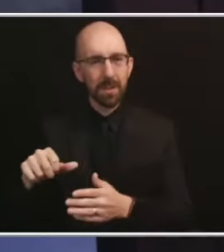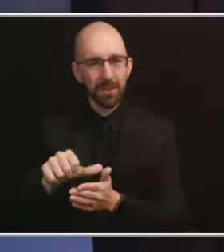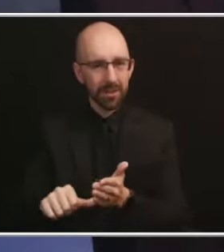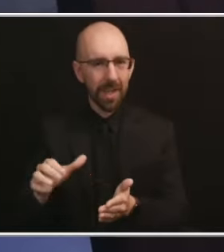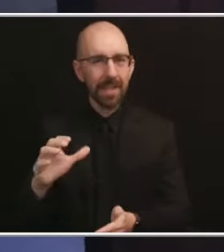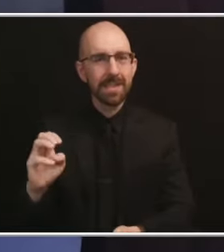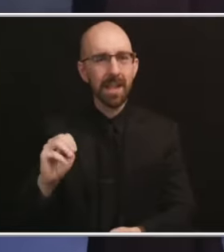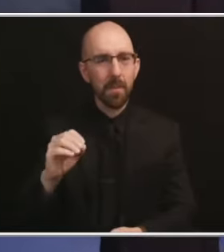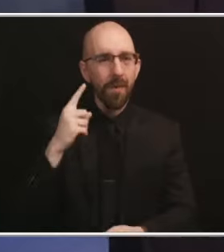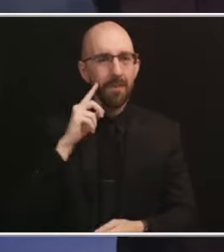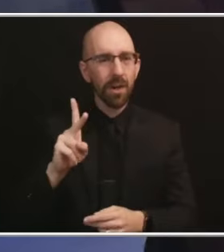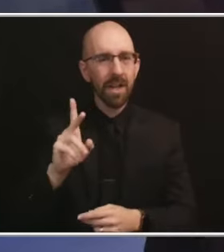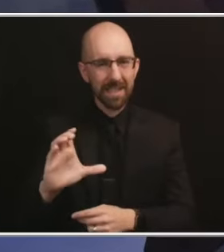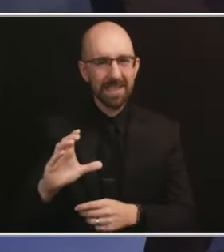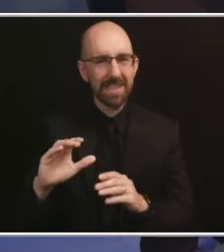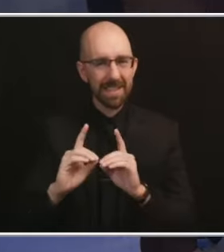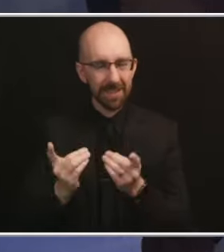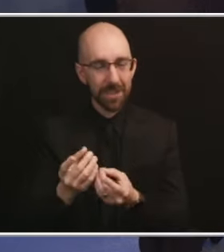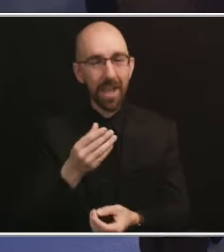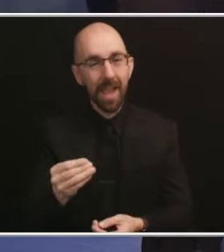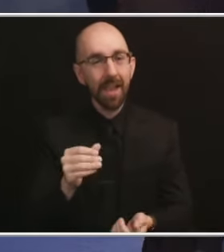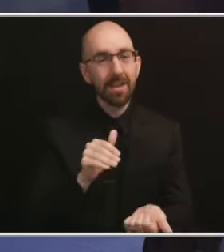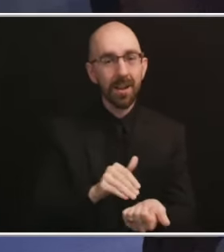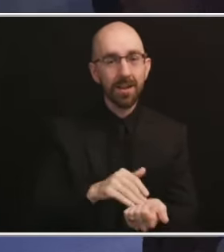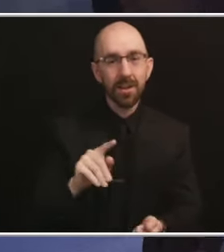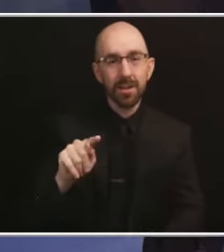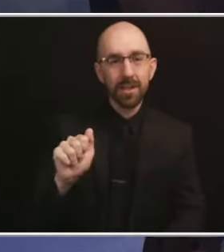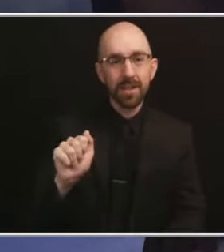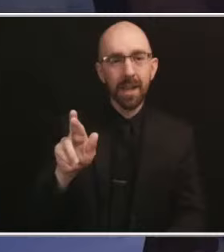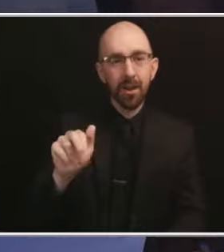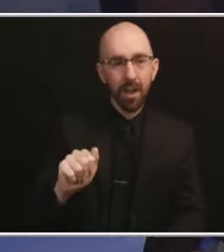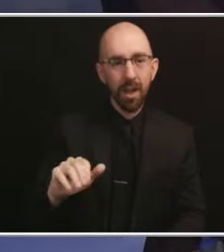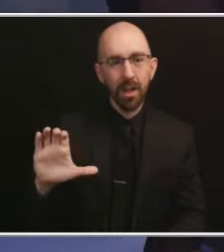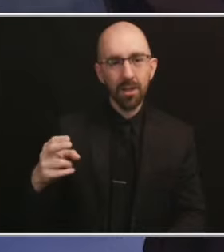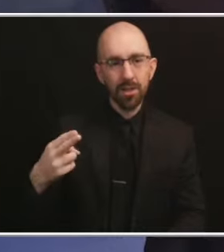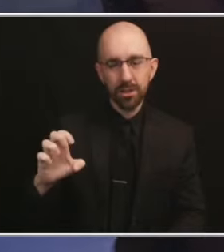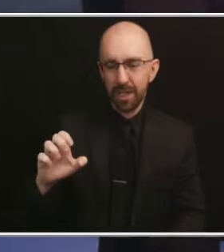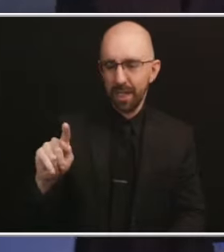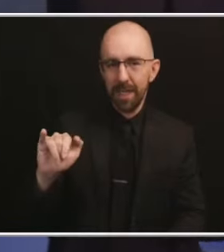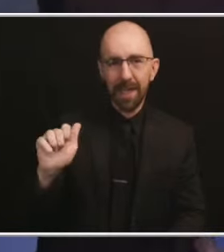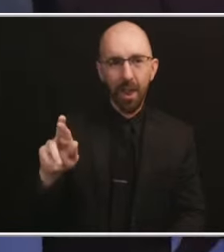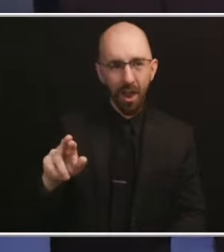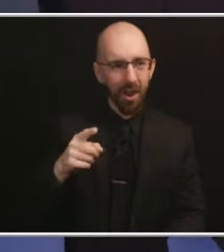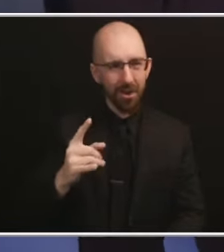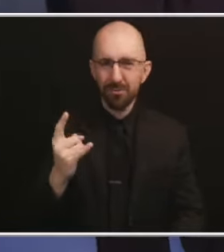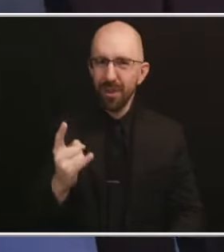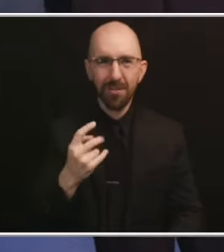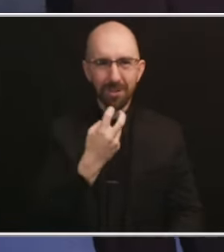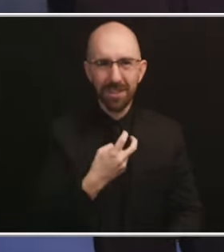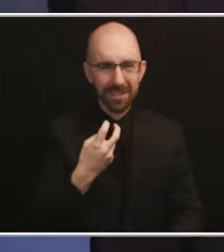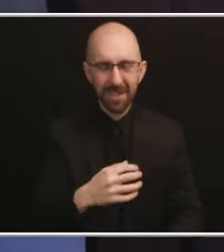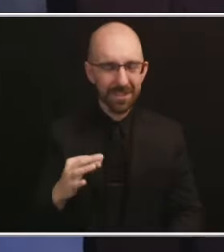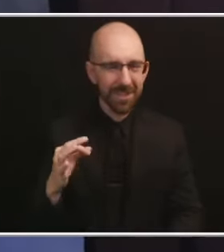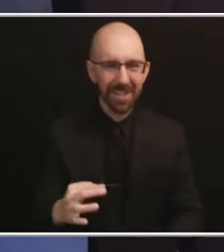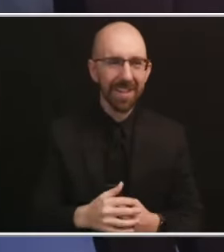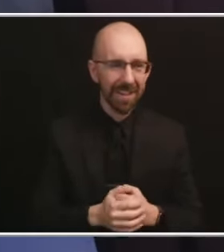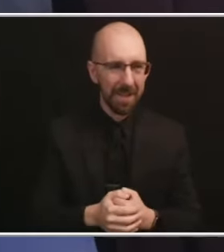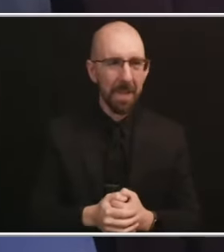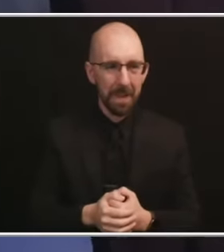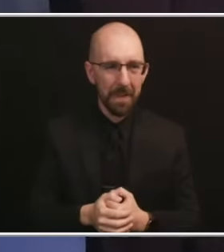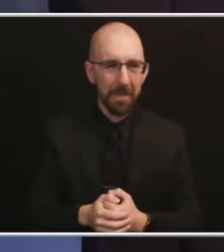City Division, and Dr. Tara Chetiar. How was that? Look at you, you rocked it. That's because he just repeated it again.